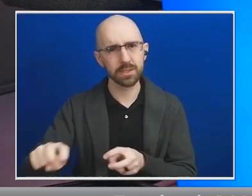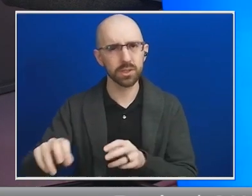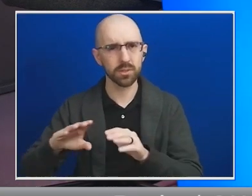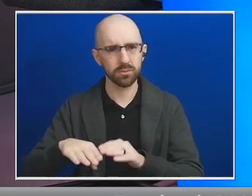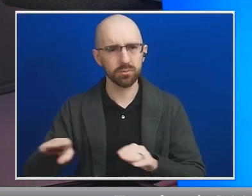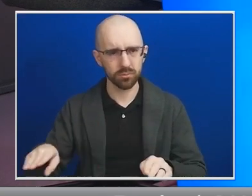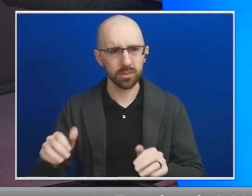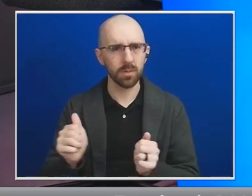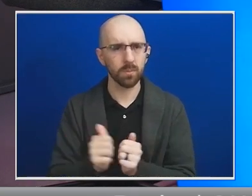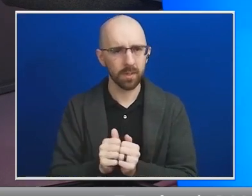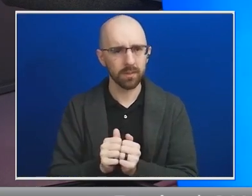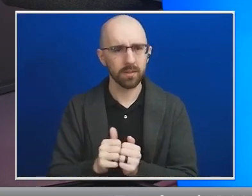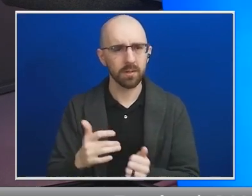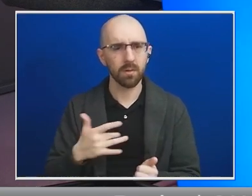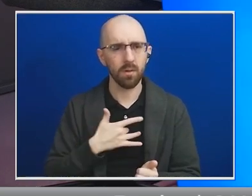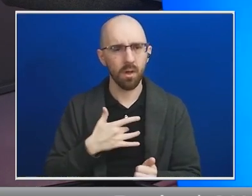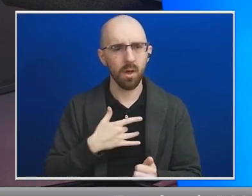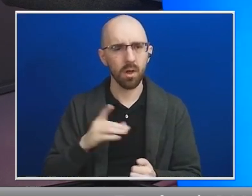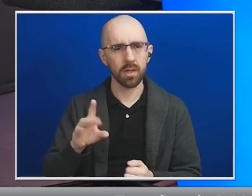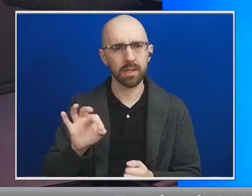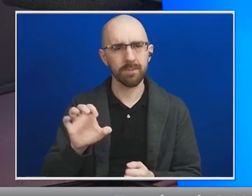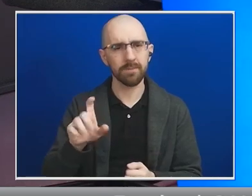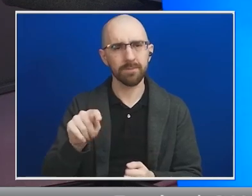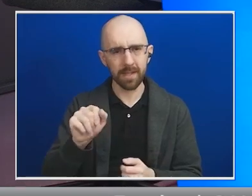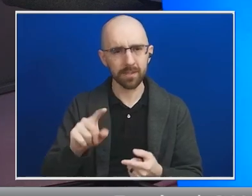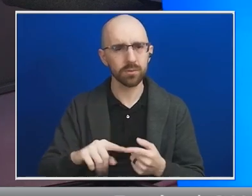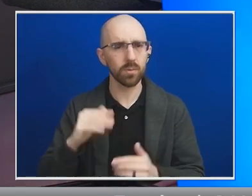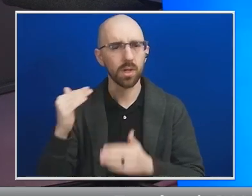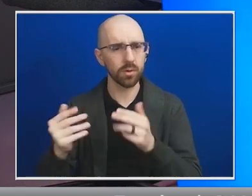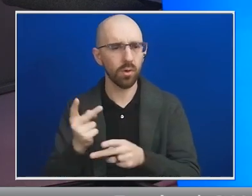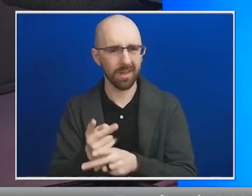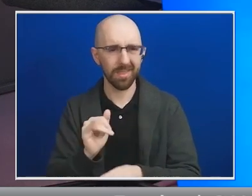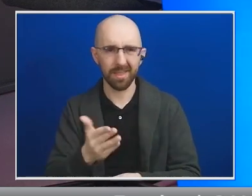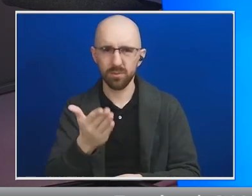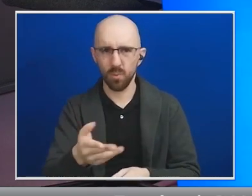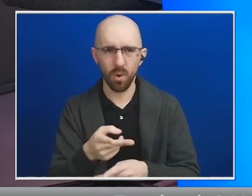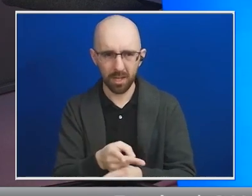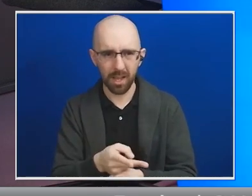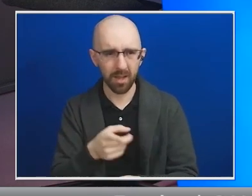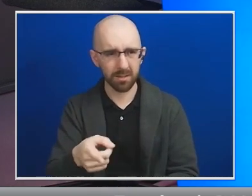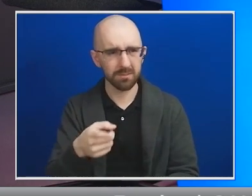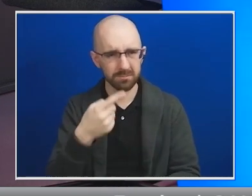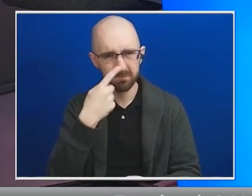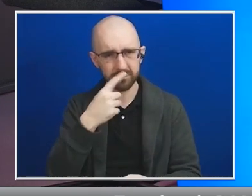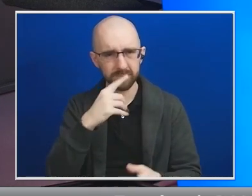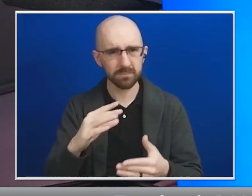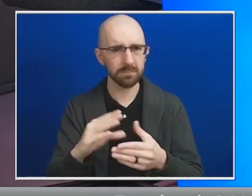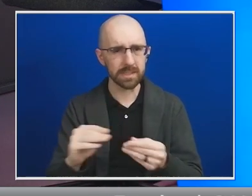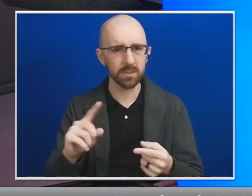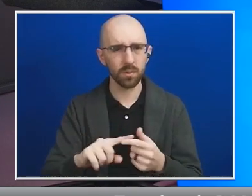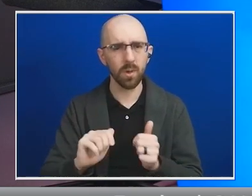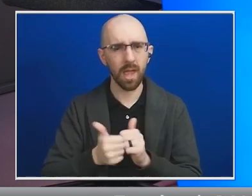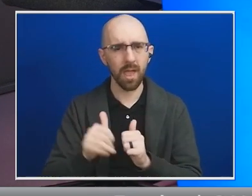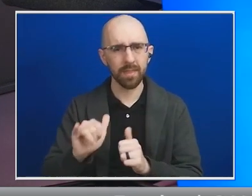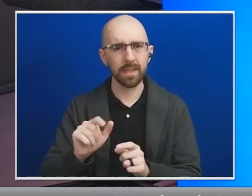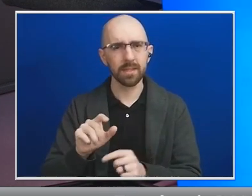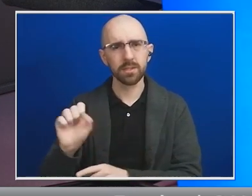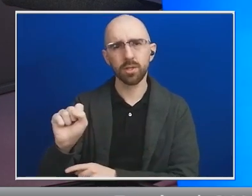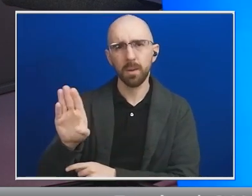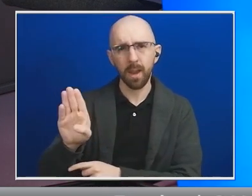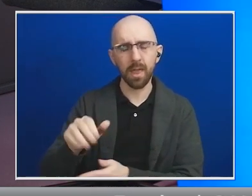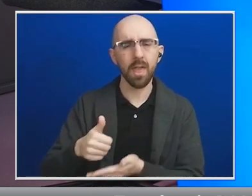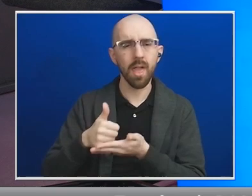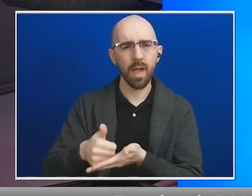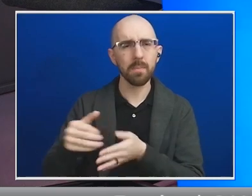heart defects into adult care, which is your care. Can you speak to how these shadow buddies are used to help explain to the little